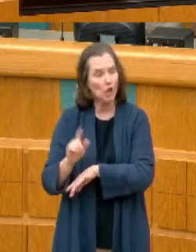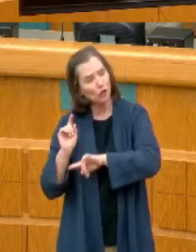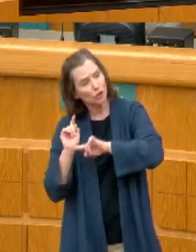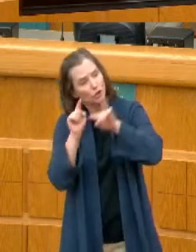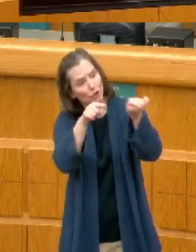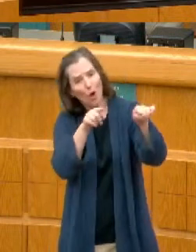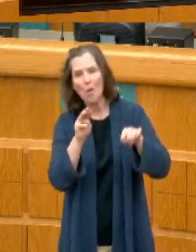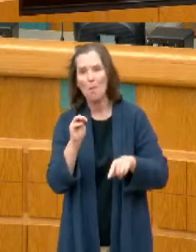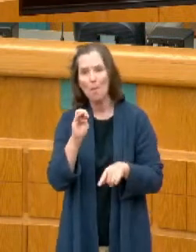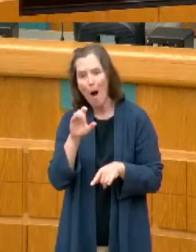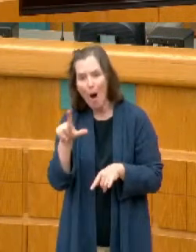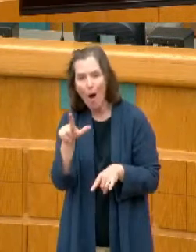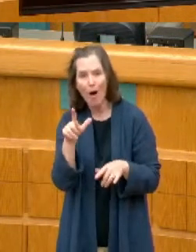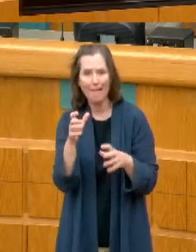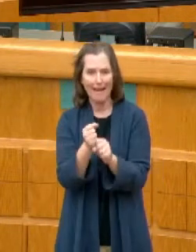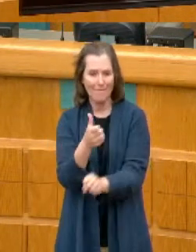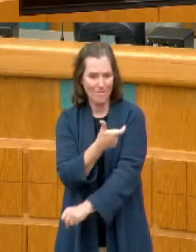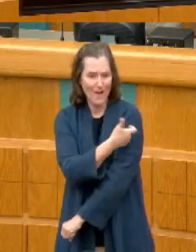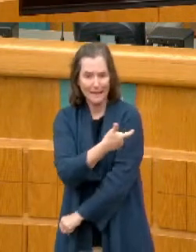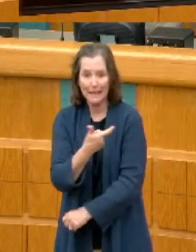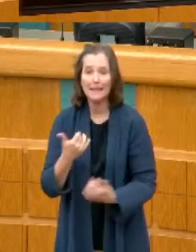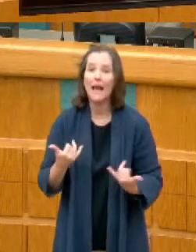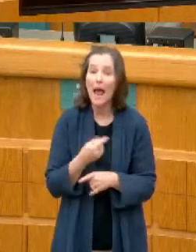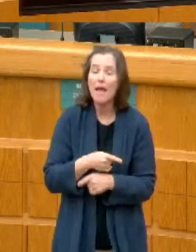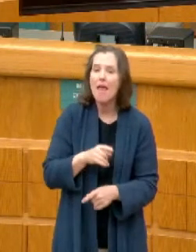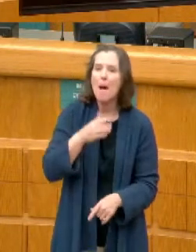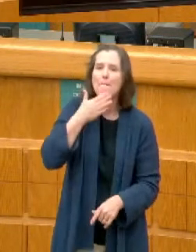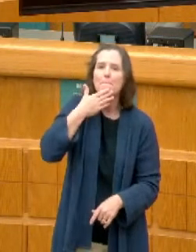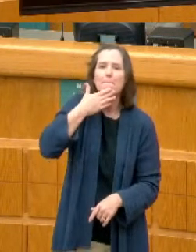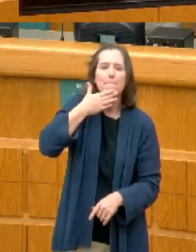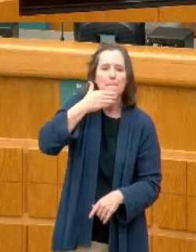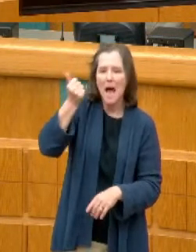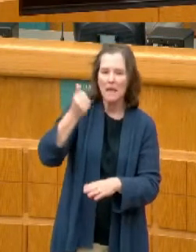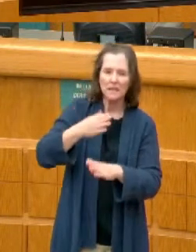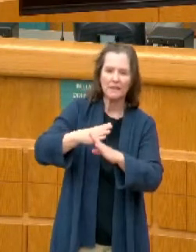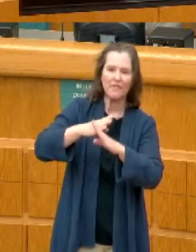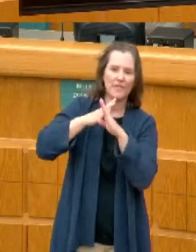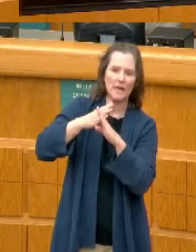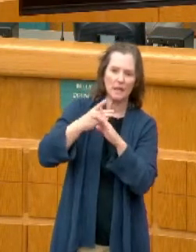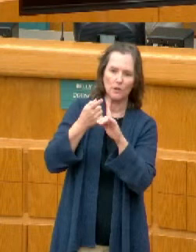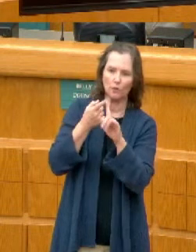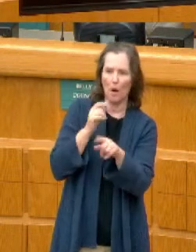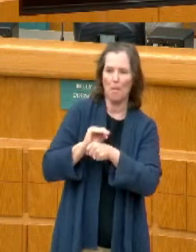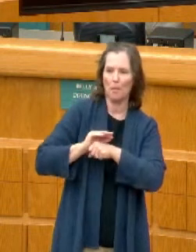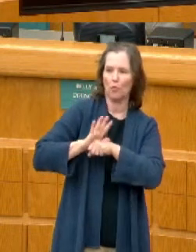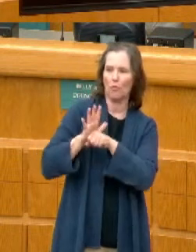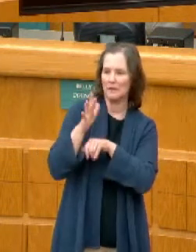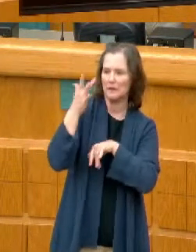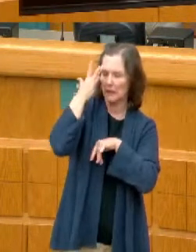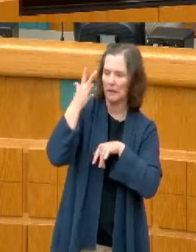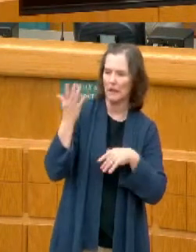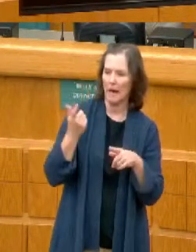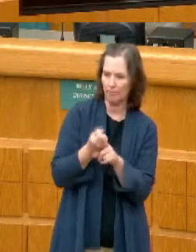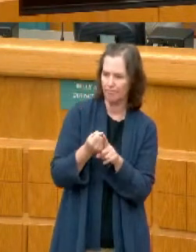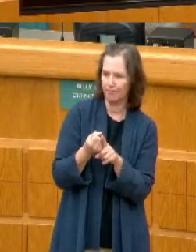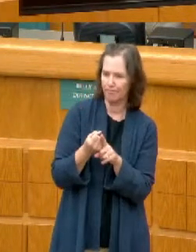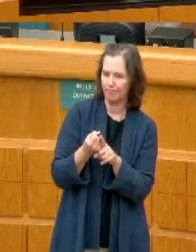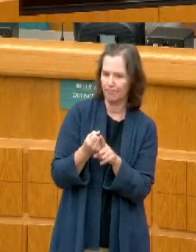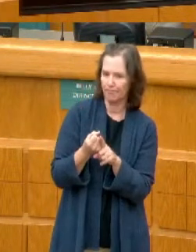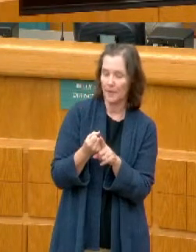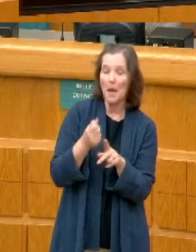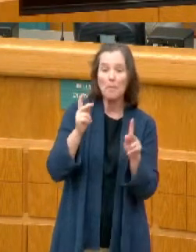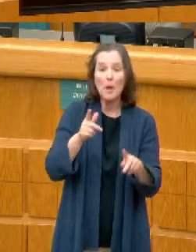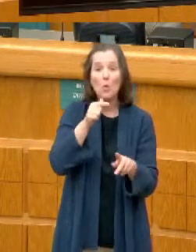Mall. It's your greatest defense against getting COVID. And for those of you who do, it greatly